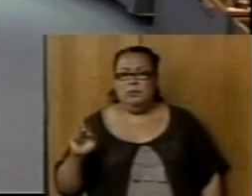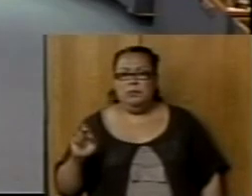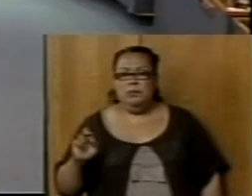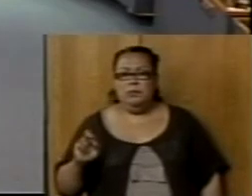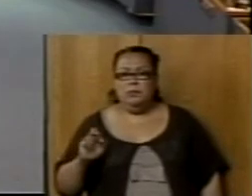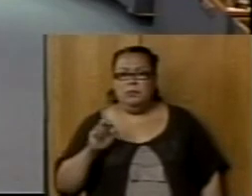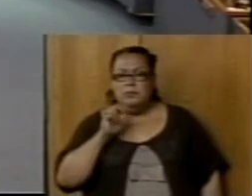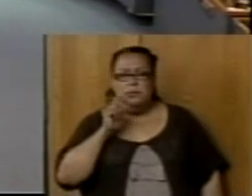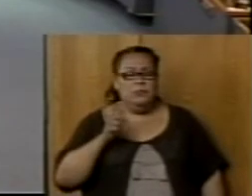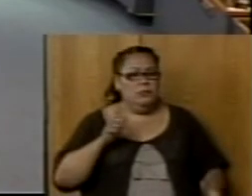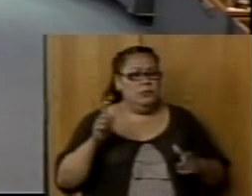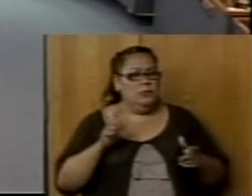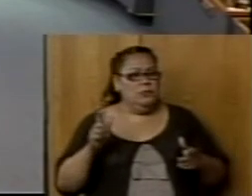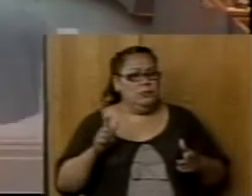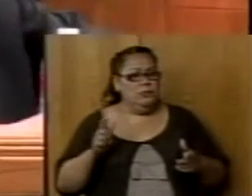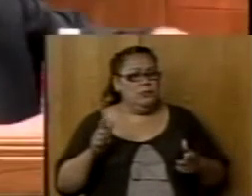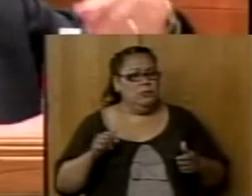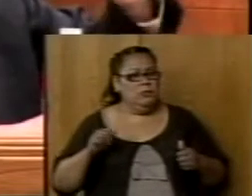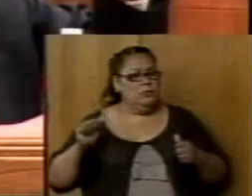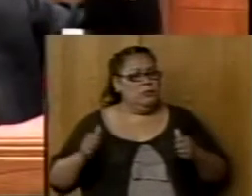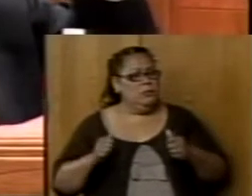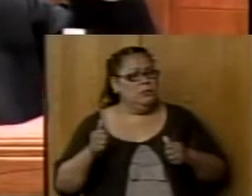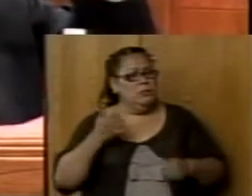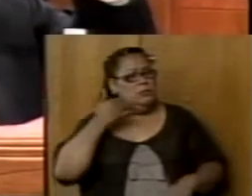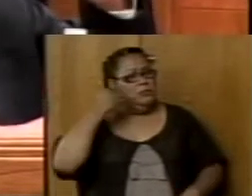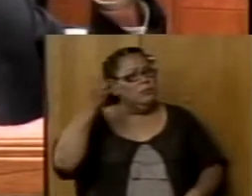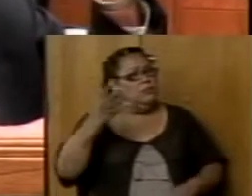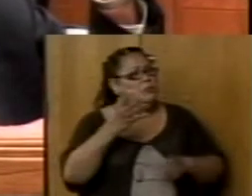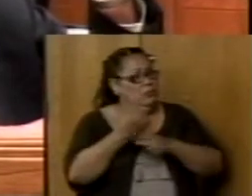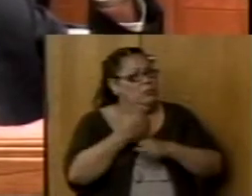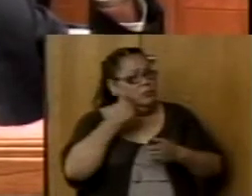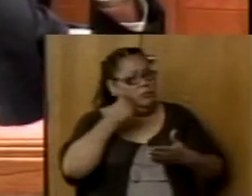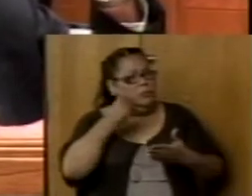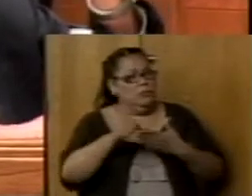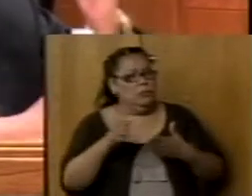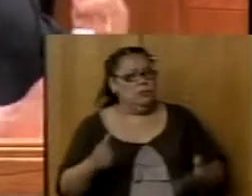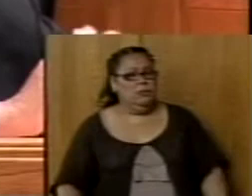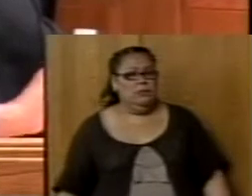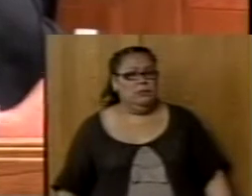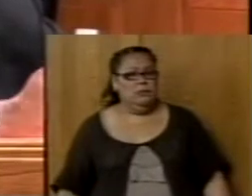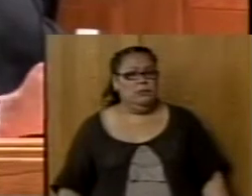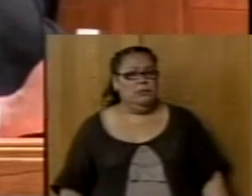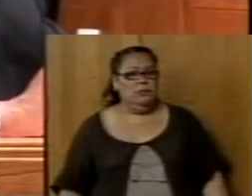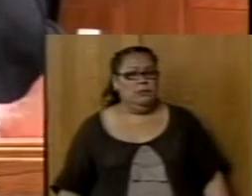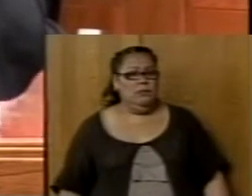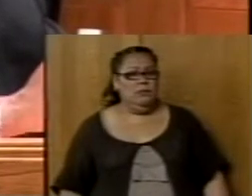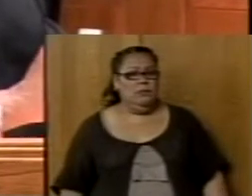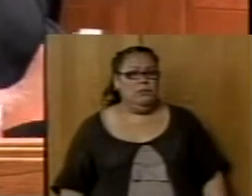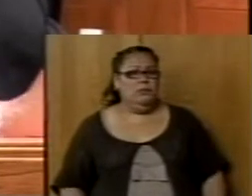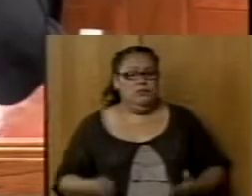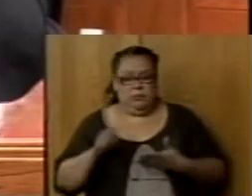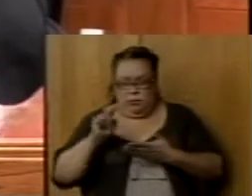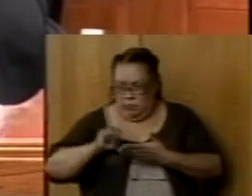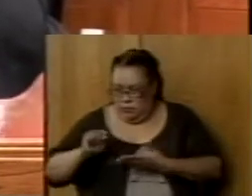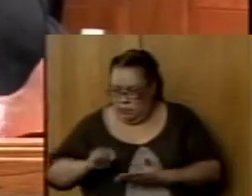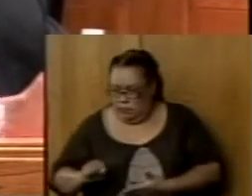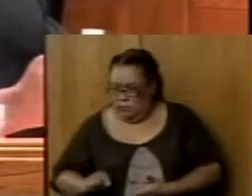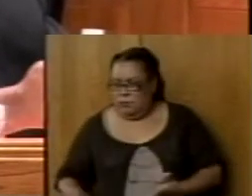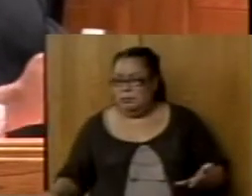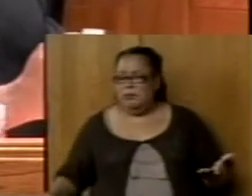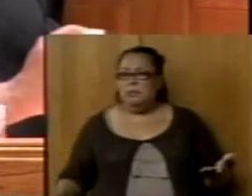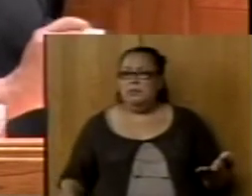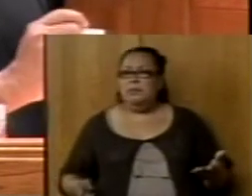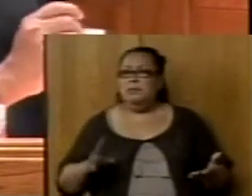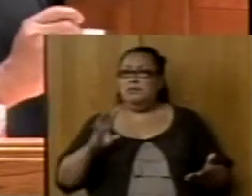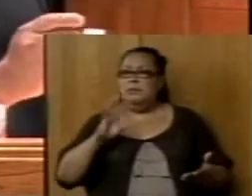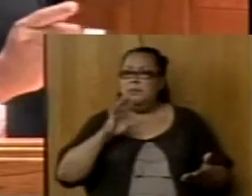person's department, whoever handles this, follow up with a phone call that you received this mail, and have a tally or some kind of a record